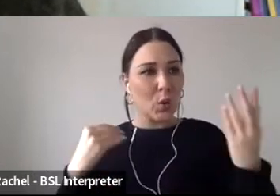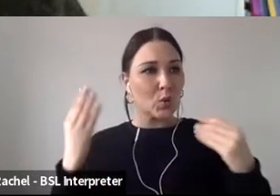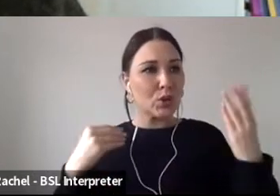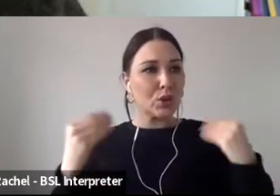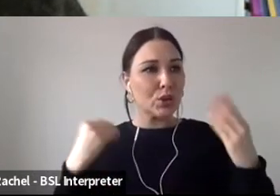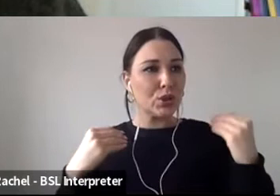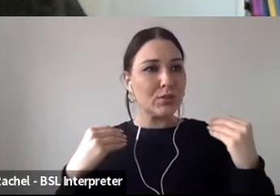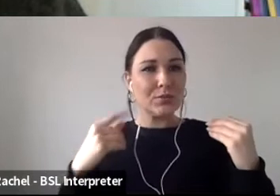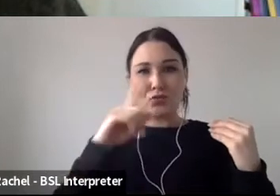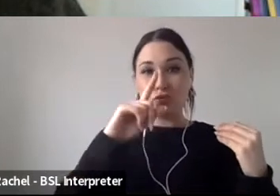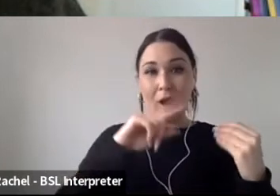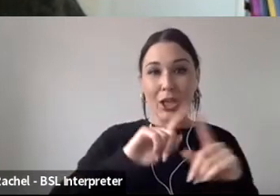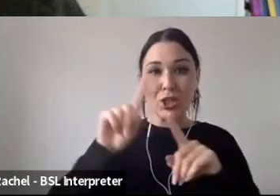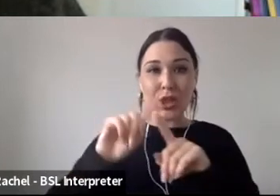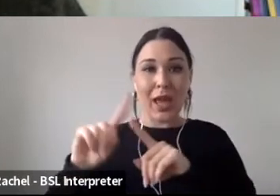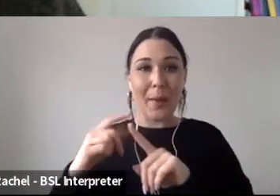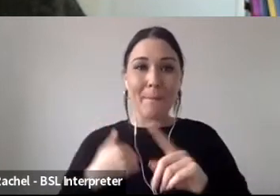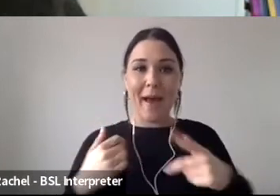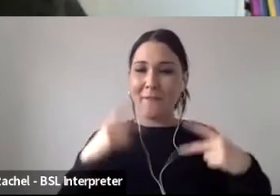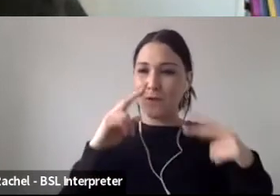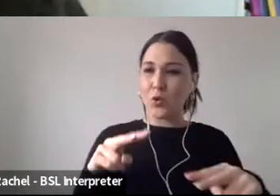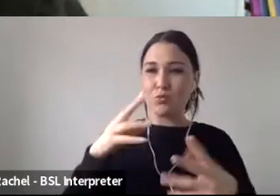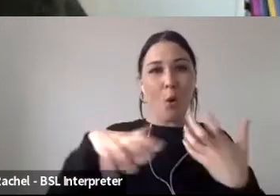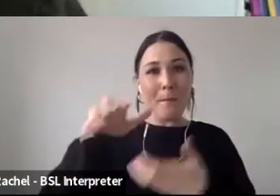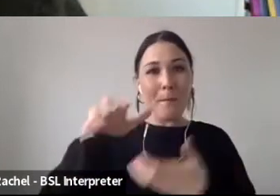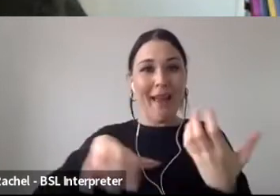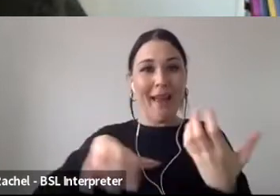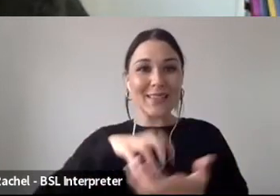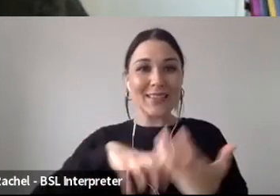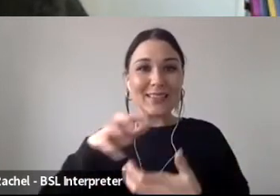very peculiar thing in my view, quite complicated, and